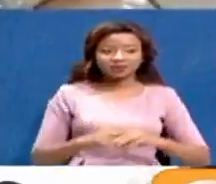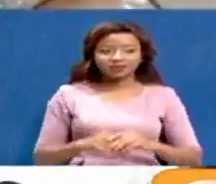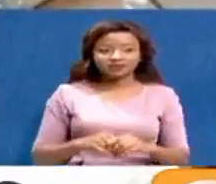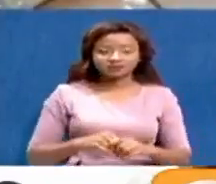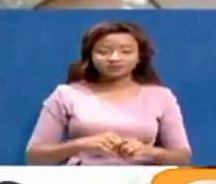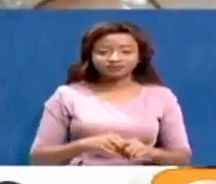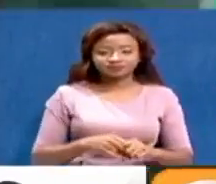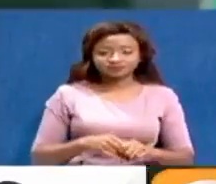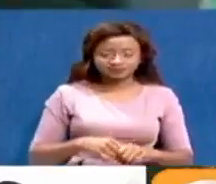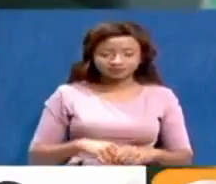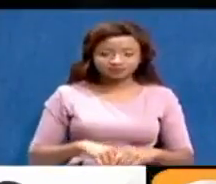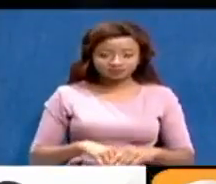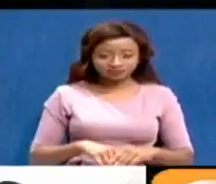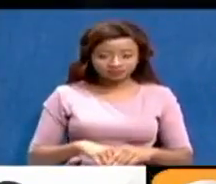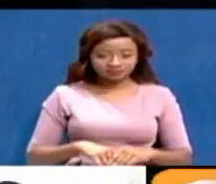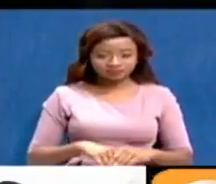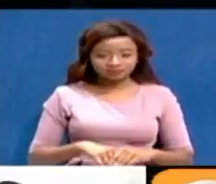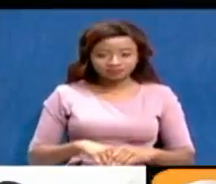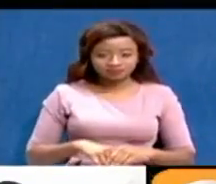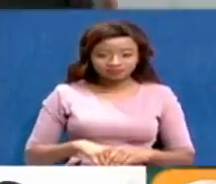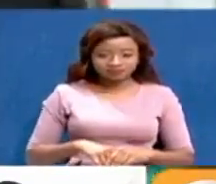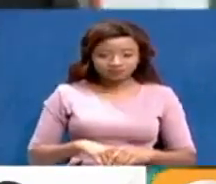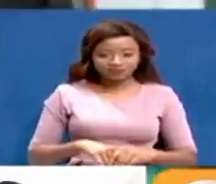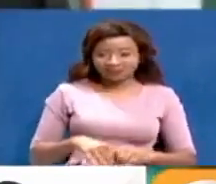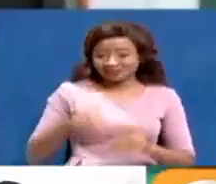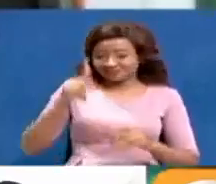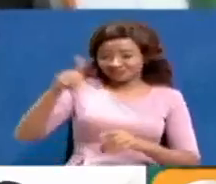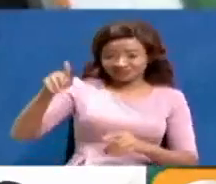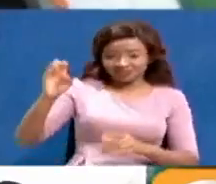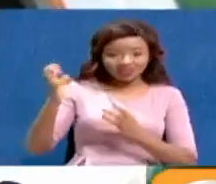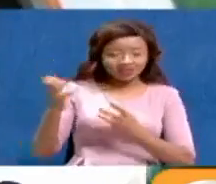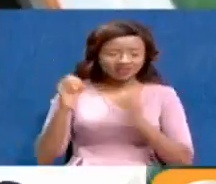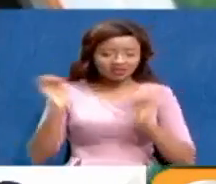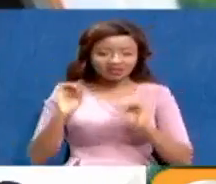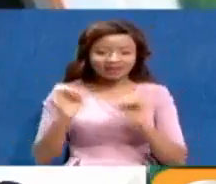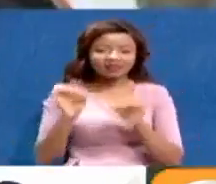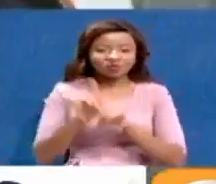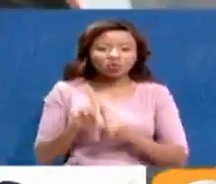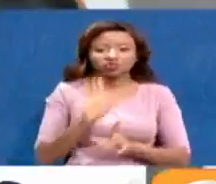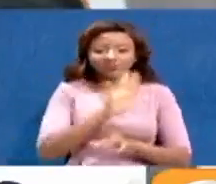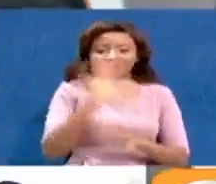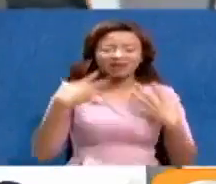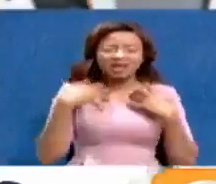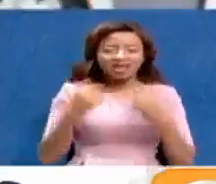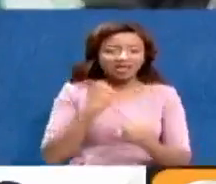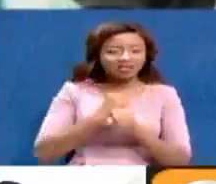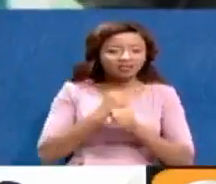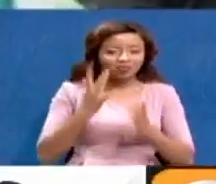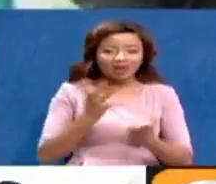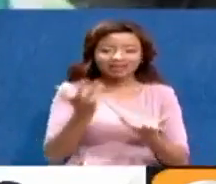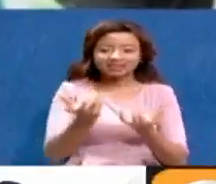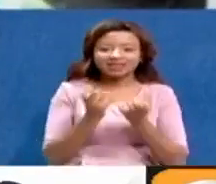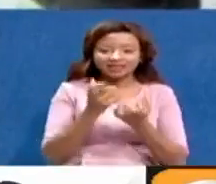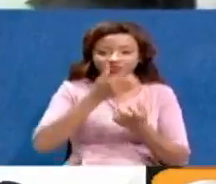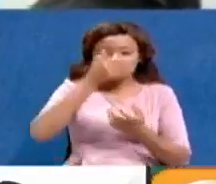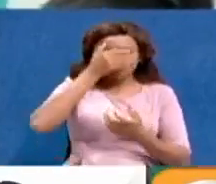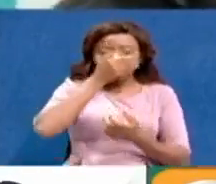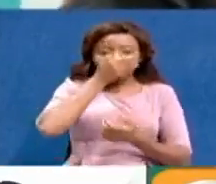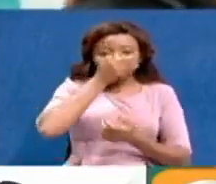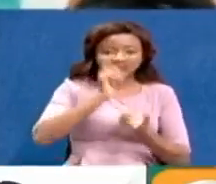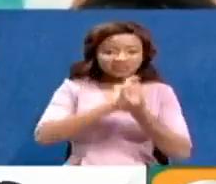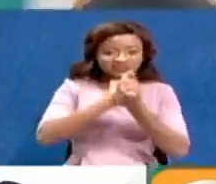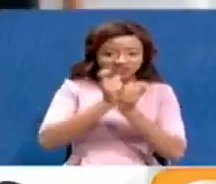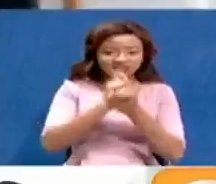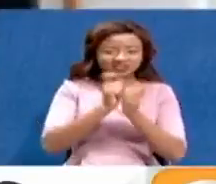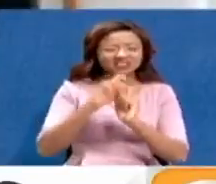an environment where PPE is not required. Typically, healthcare providers would need to change their mask, gown